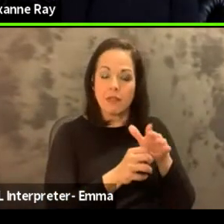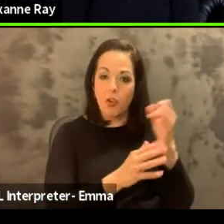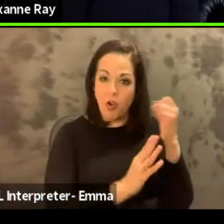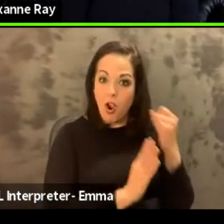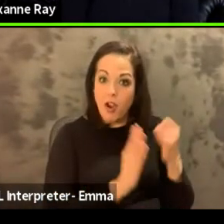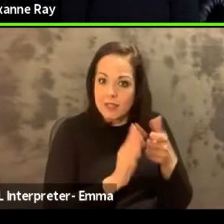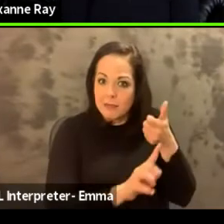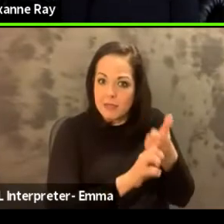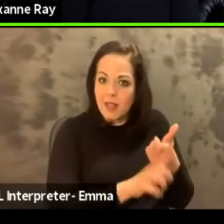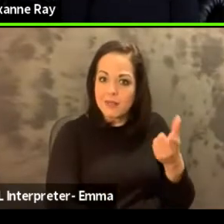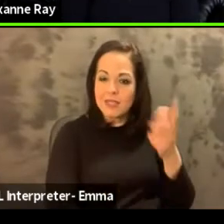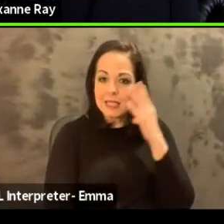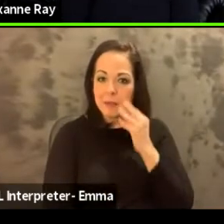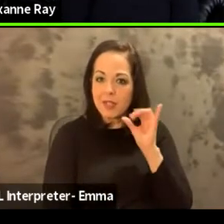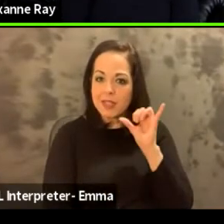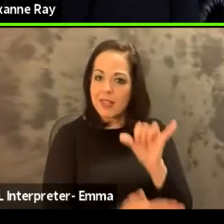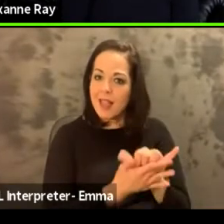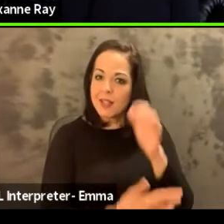themselves.